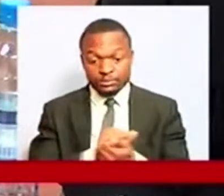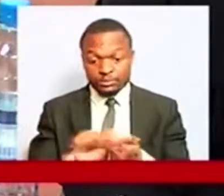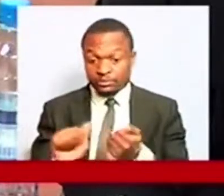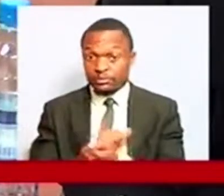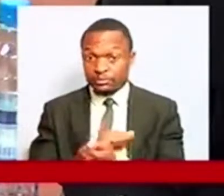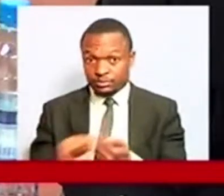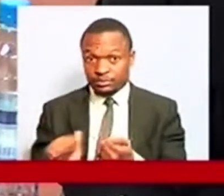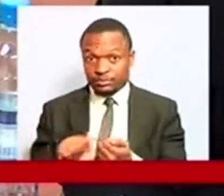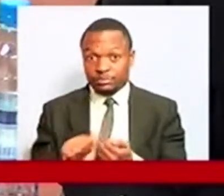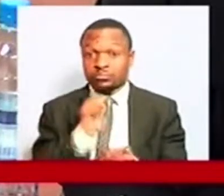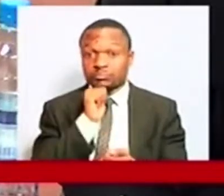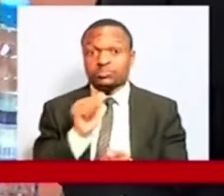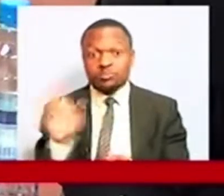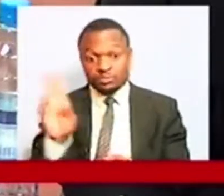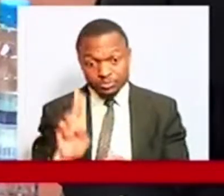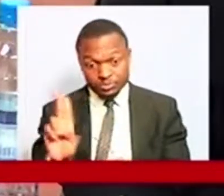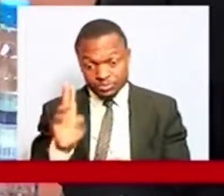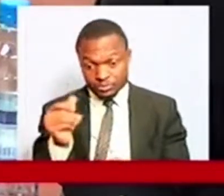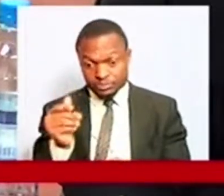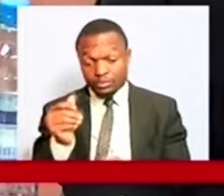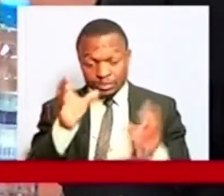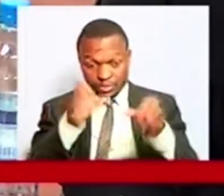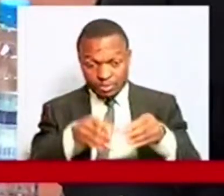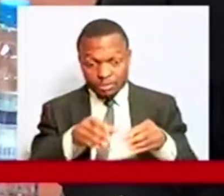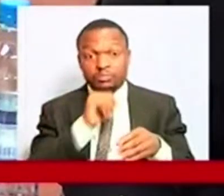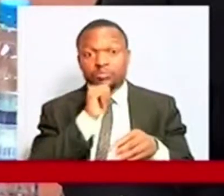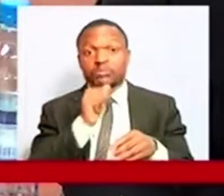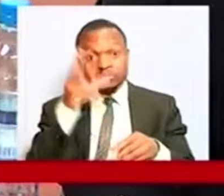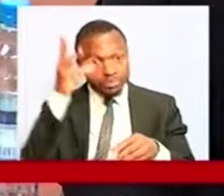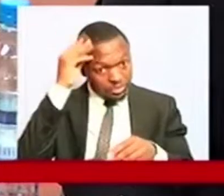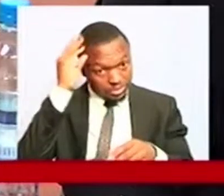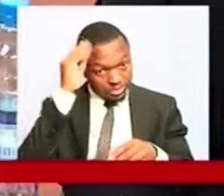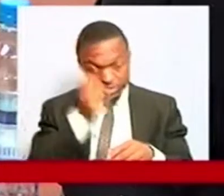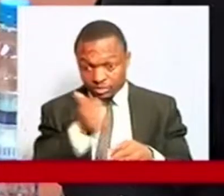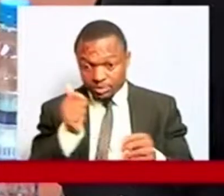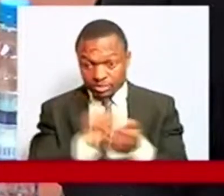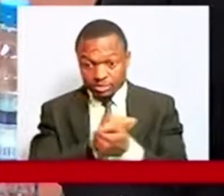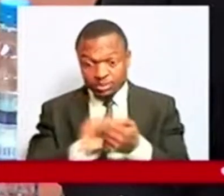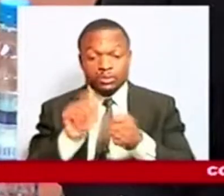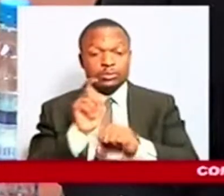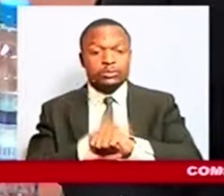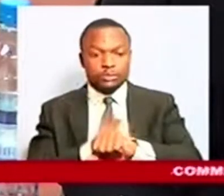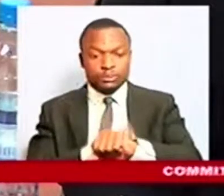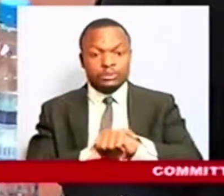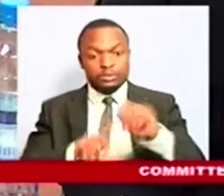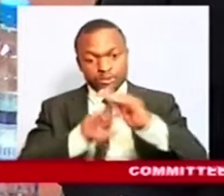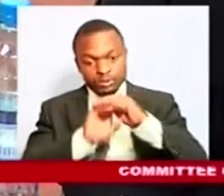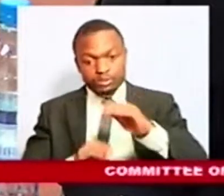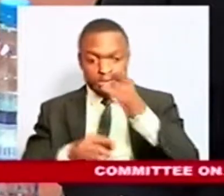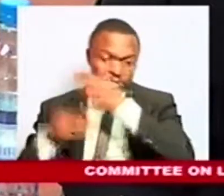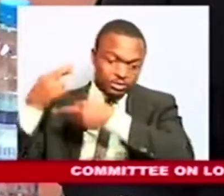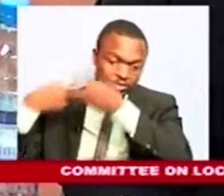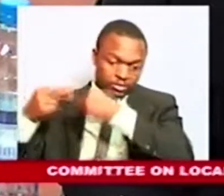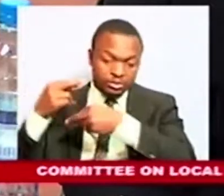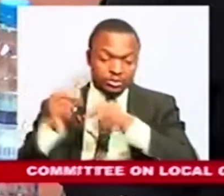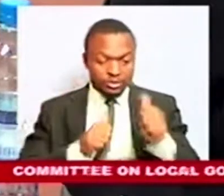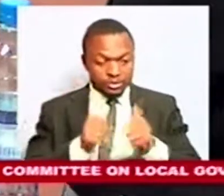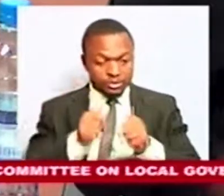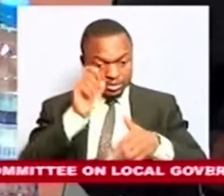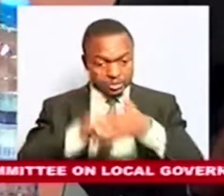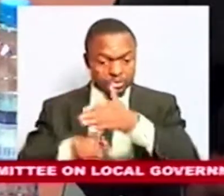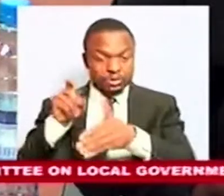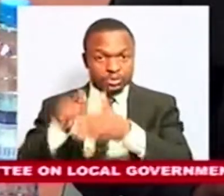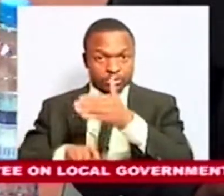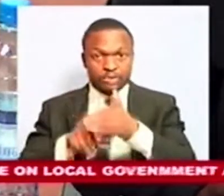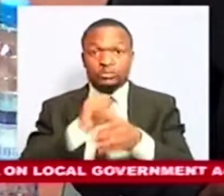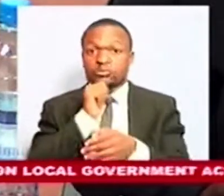contingency and spent funds. The Council did not experience any disaster during the period under review. Administrative cost